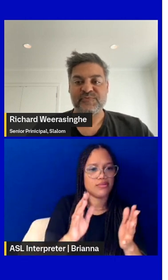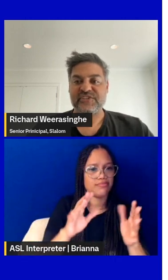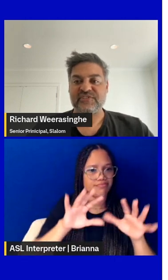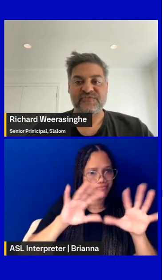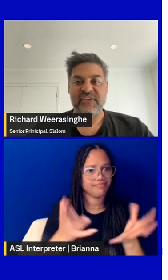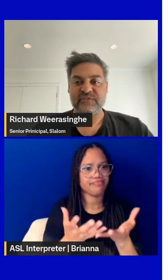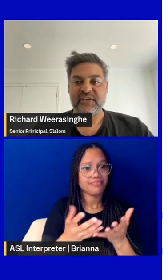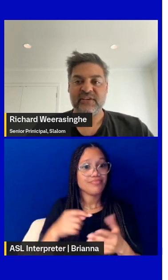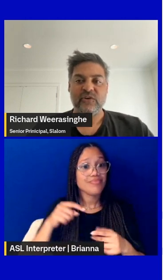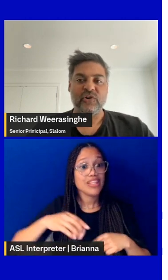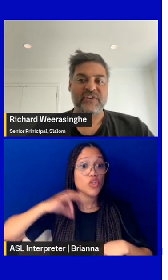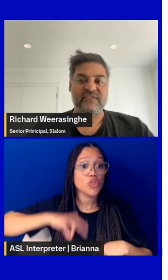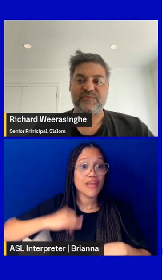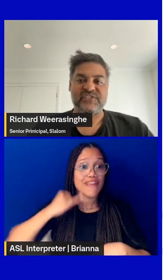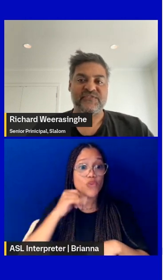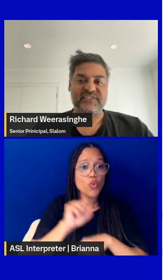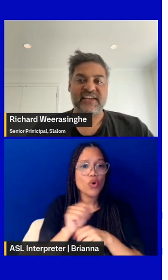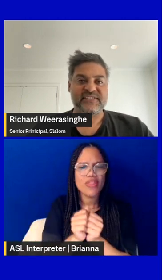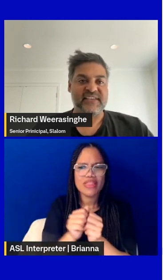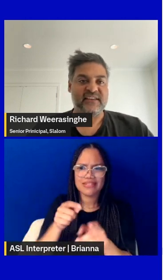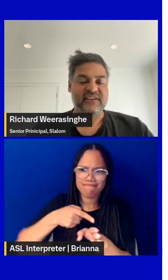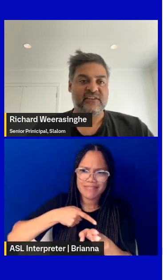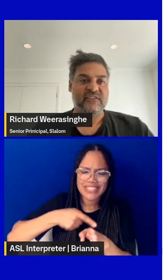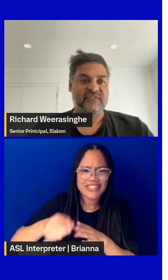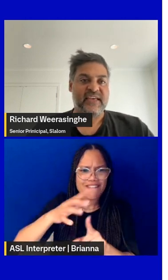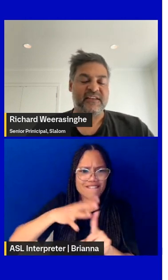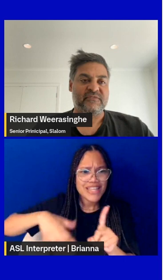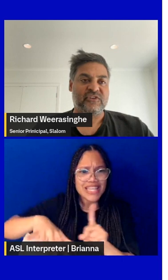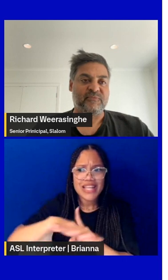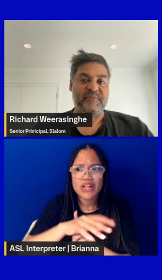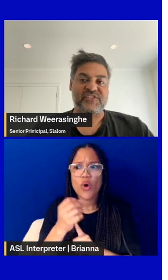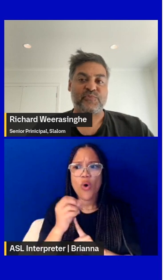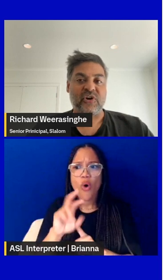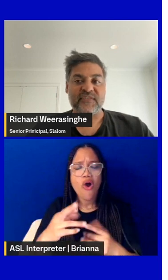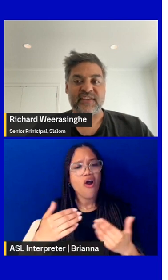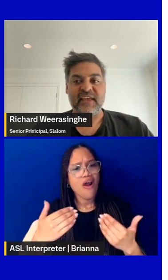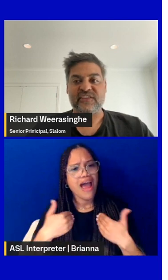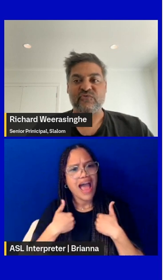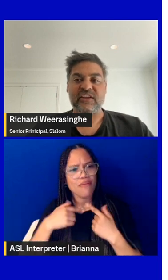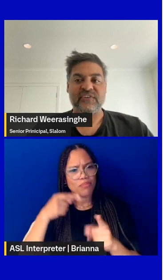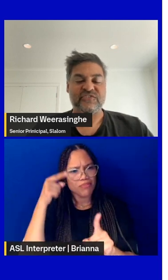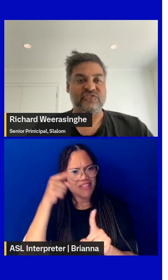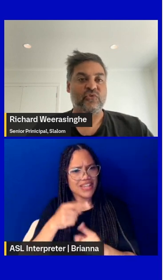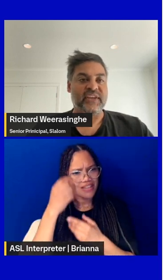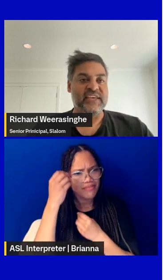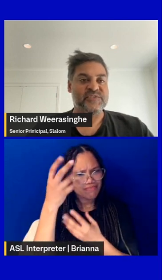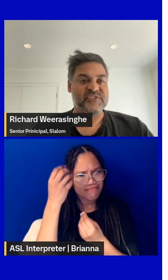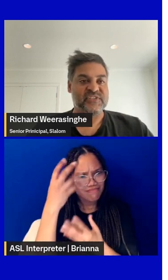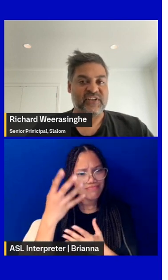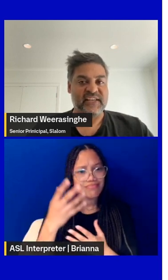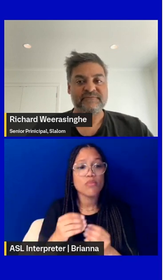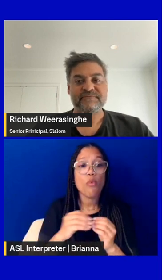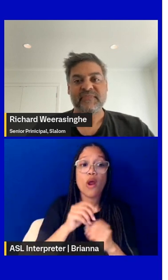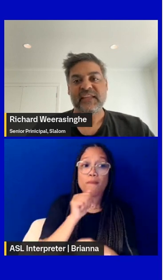work in a specialized field, or if you have a specific data set that maybe it's private and it's relevant to your needs